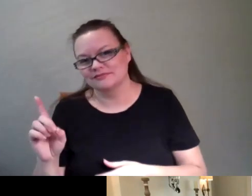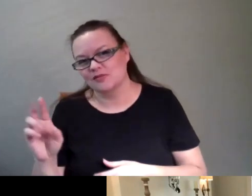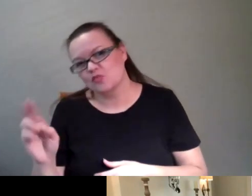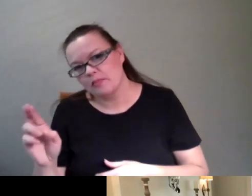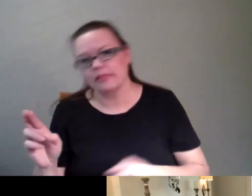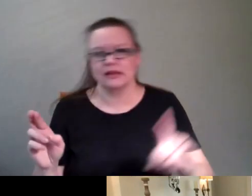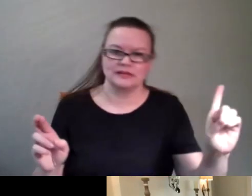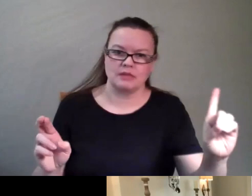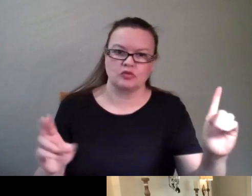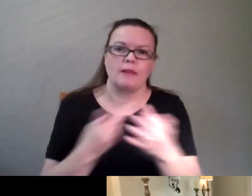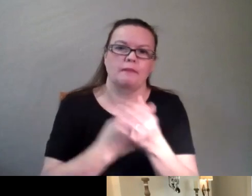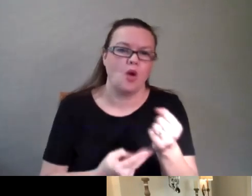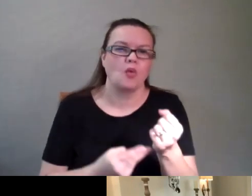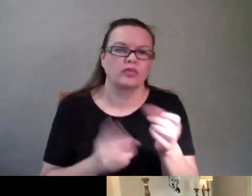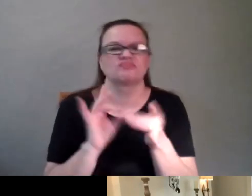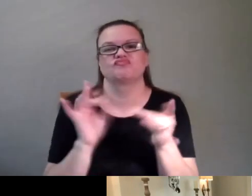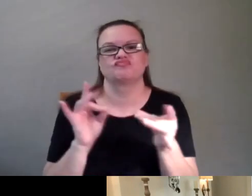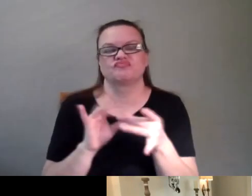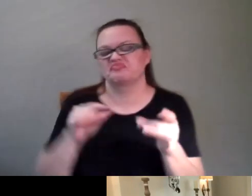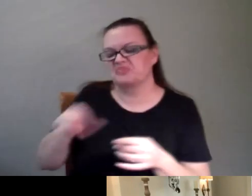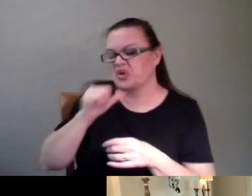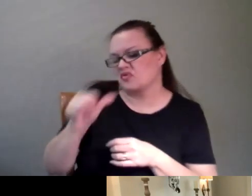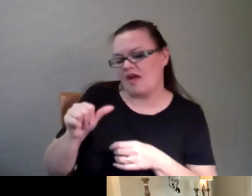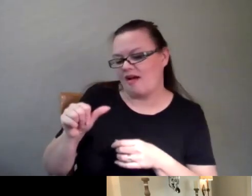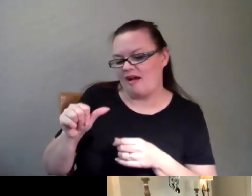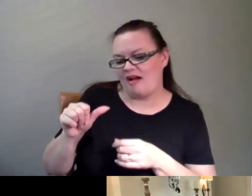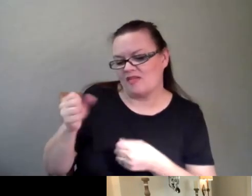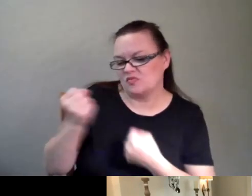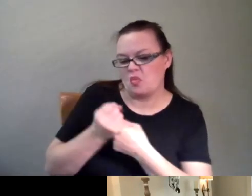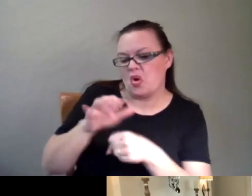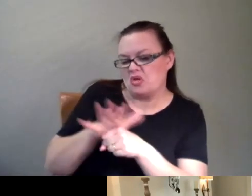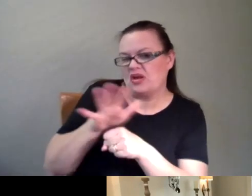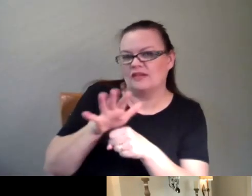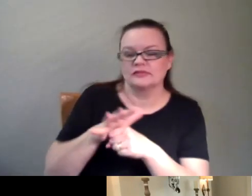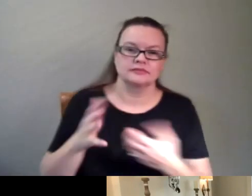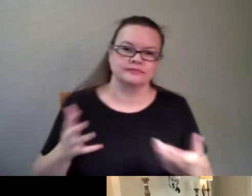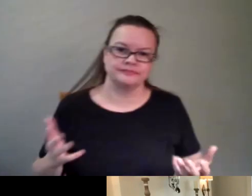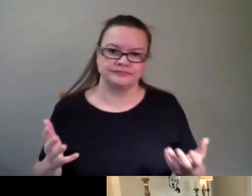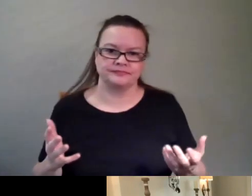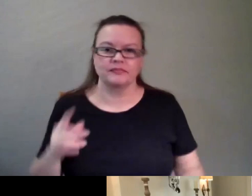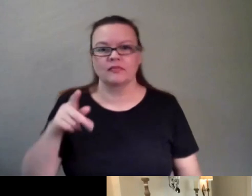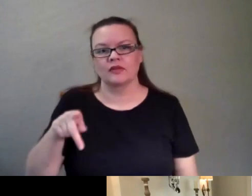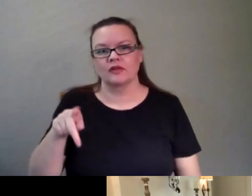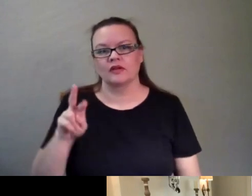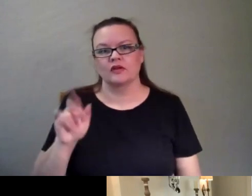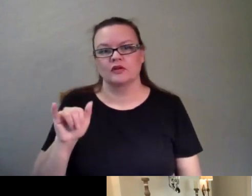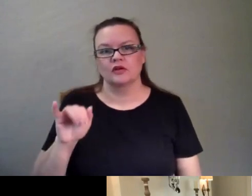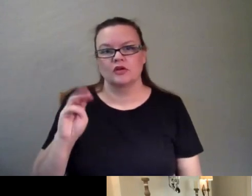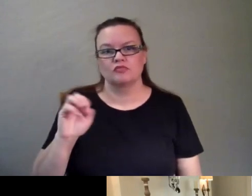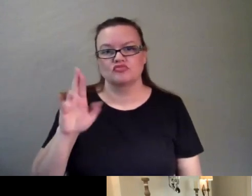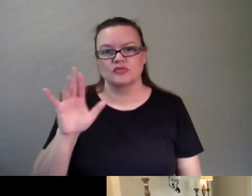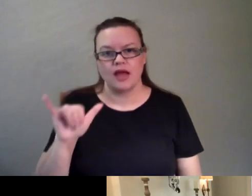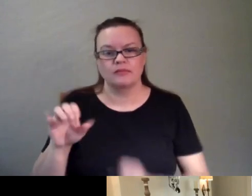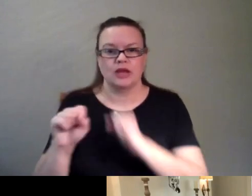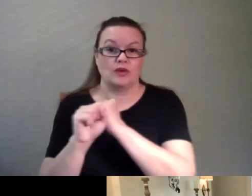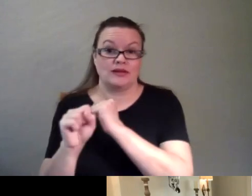that's unfortunate because they're being driven by their primary campaigns to justify